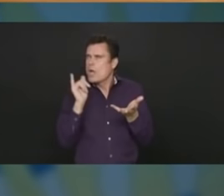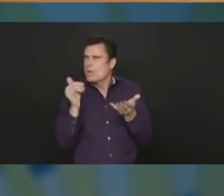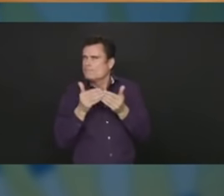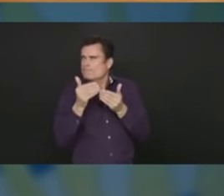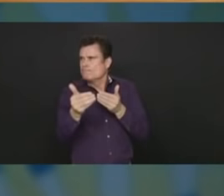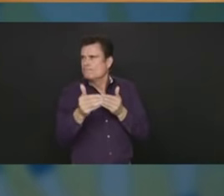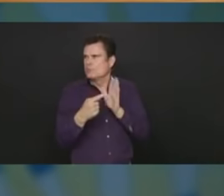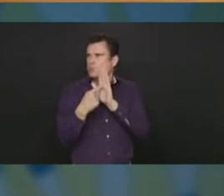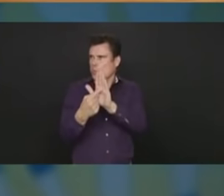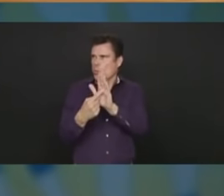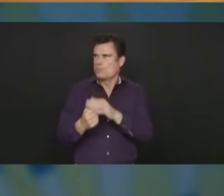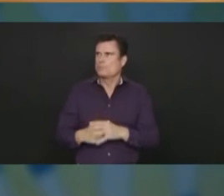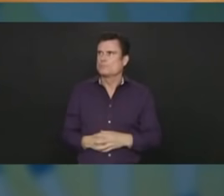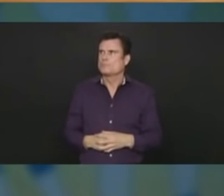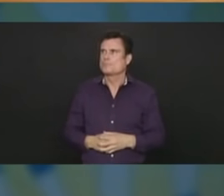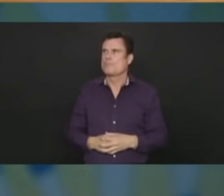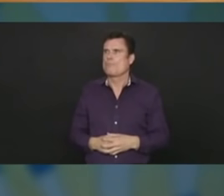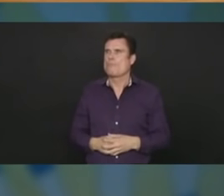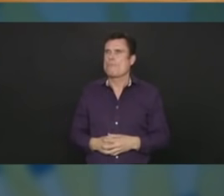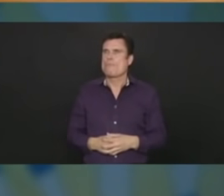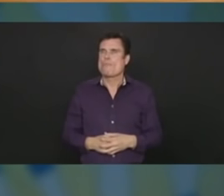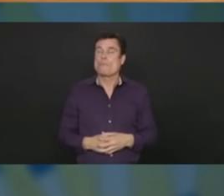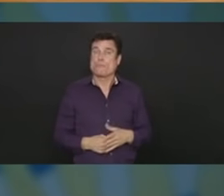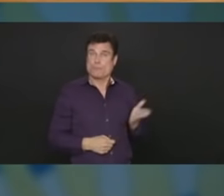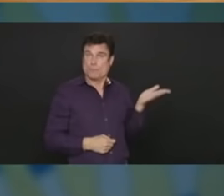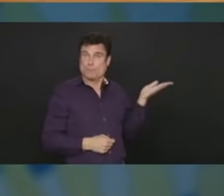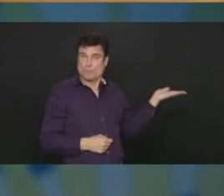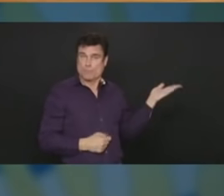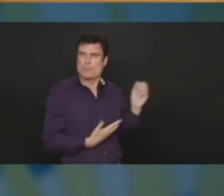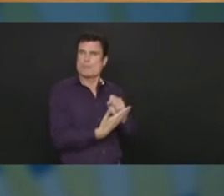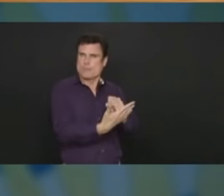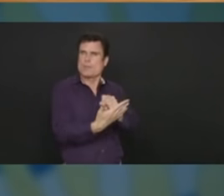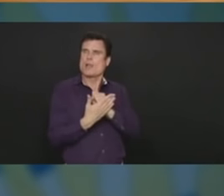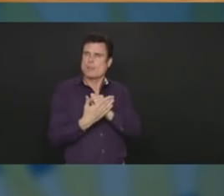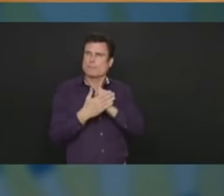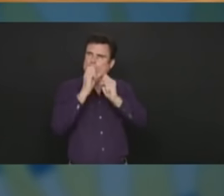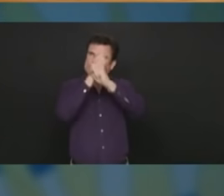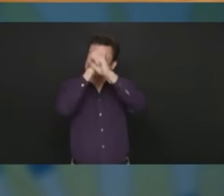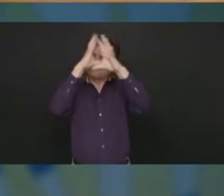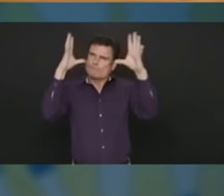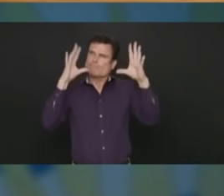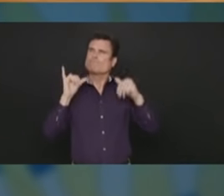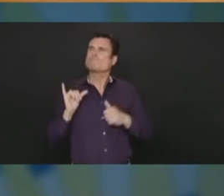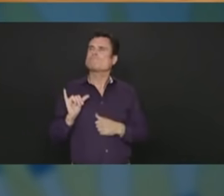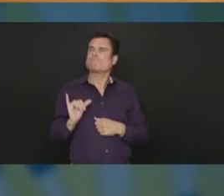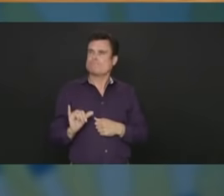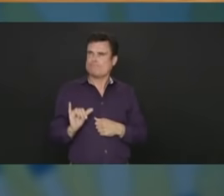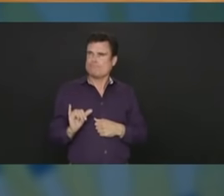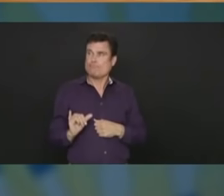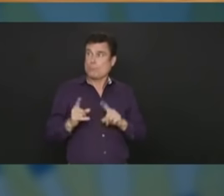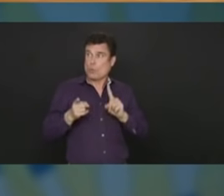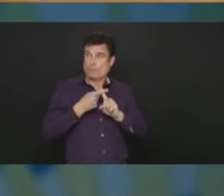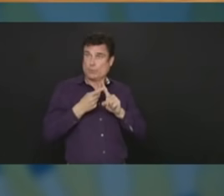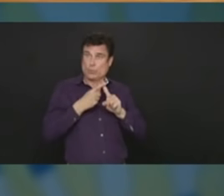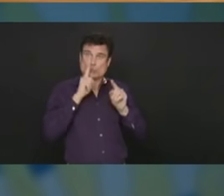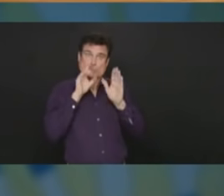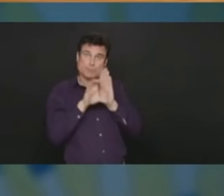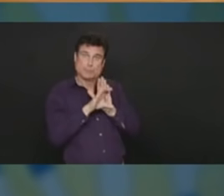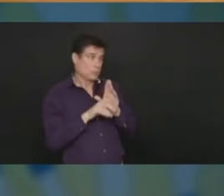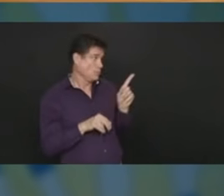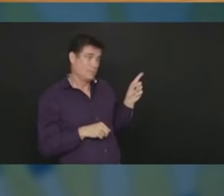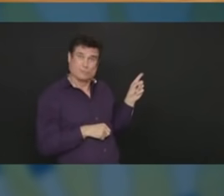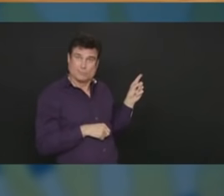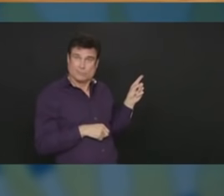graph tells us if we increase our contacts from where we are now to about 40%, we would expect that our new cases